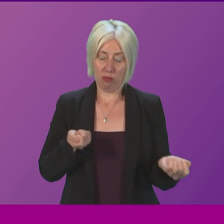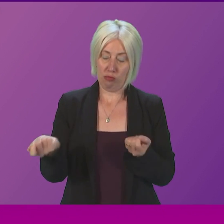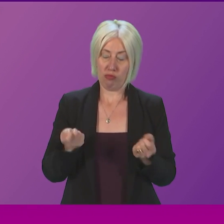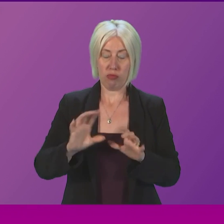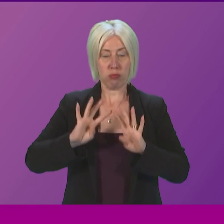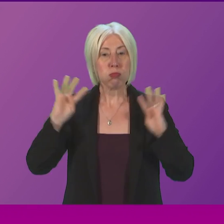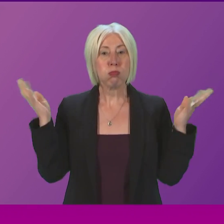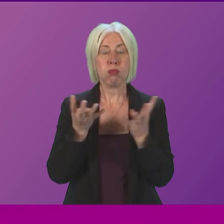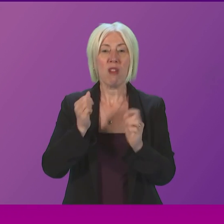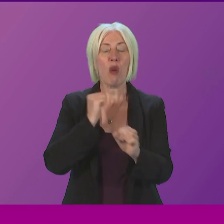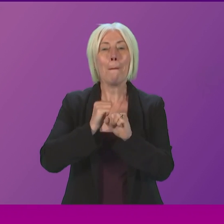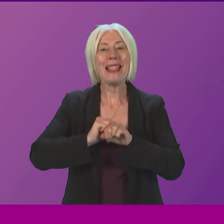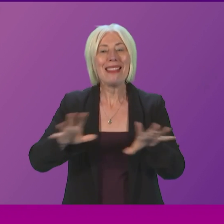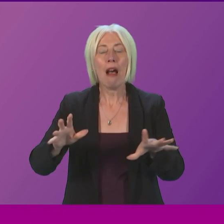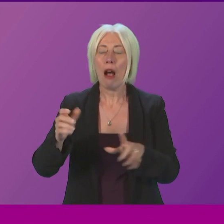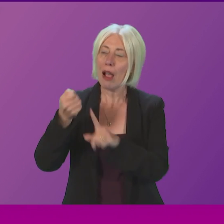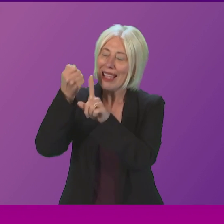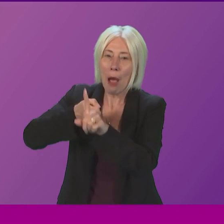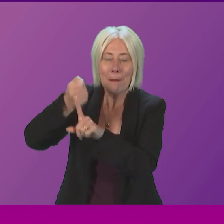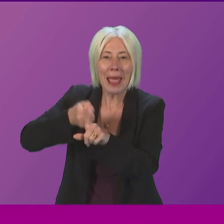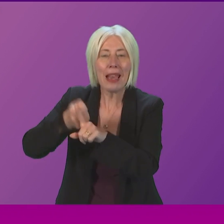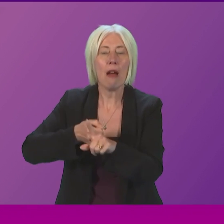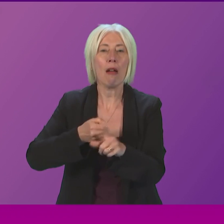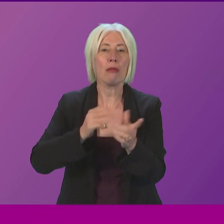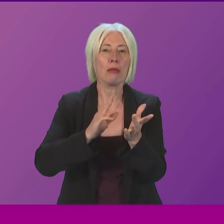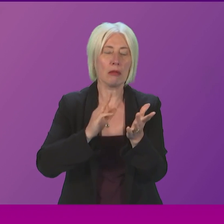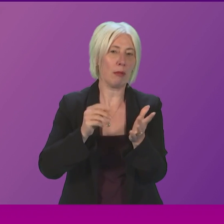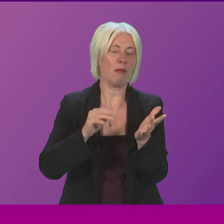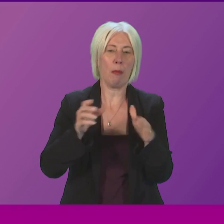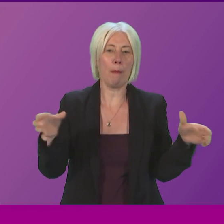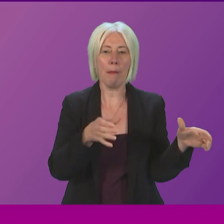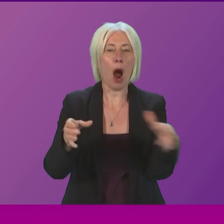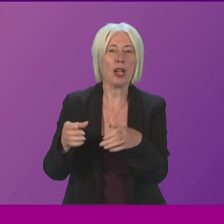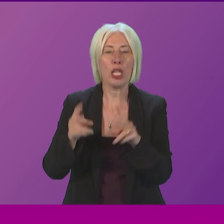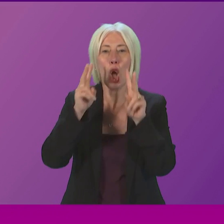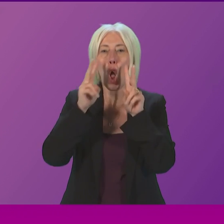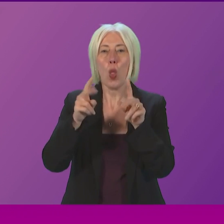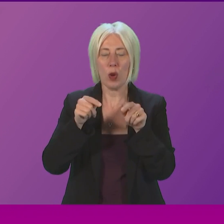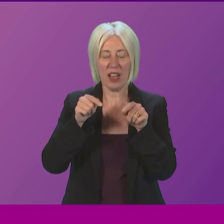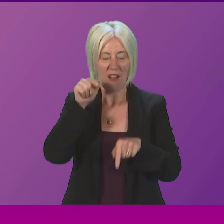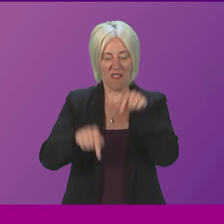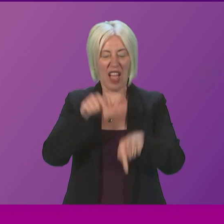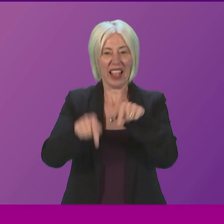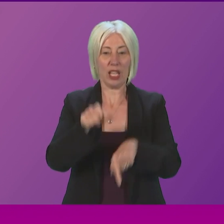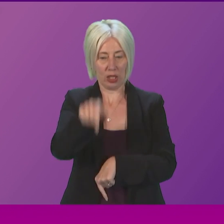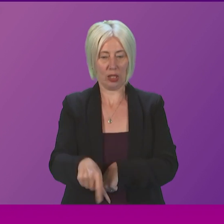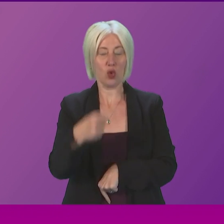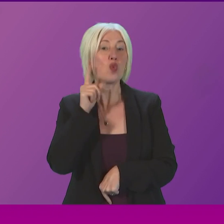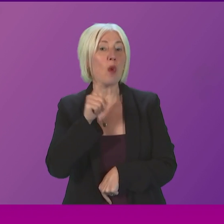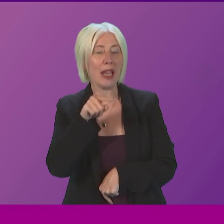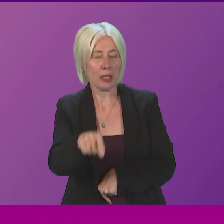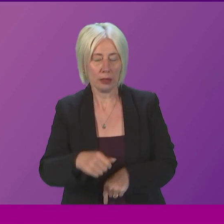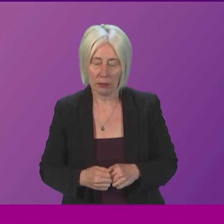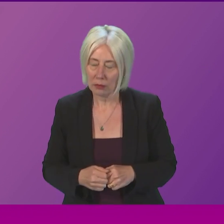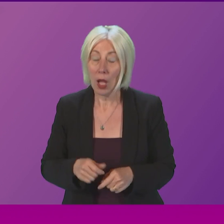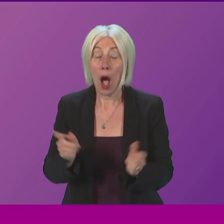with media representatives, campaigners and cross-party MSPs on the media's role in tackling violence against women. We've agreed to meet again, and of course the